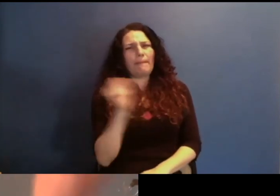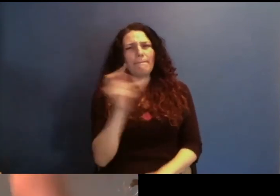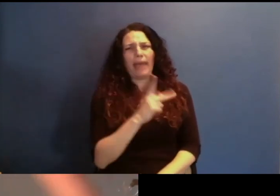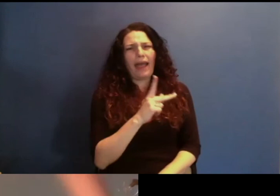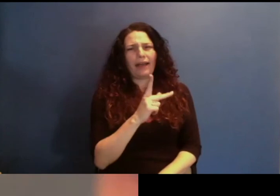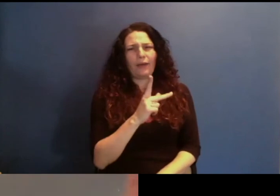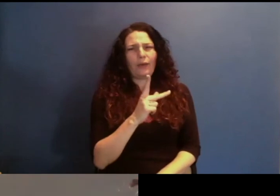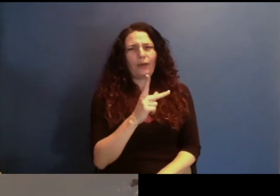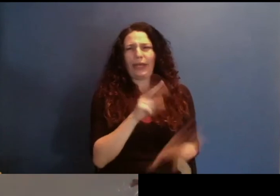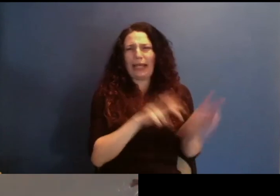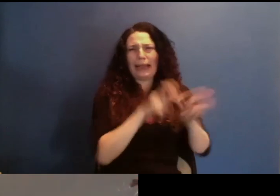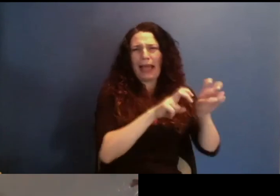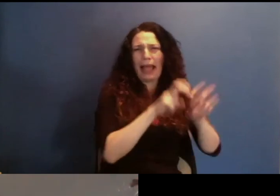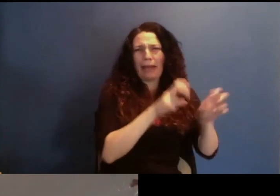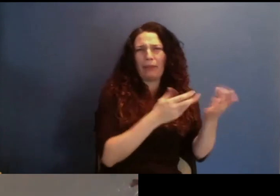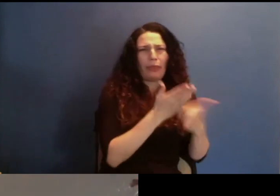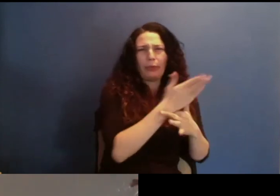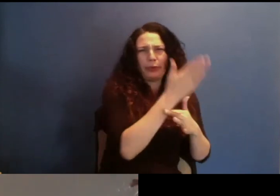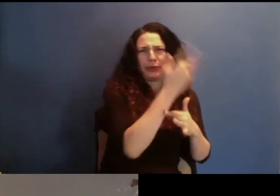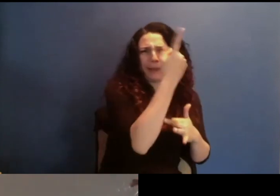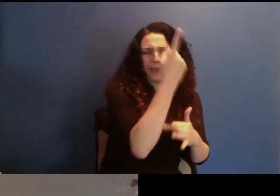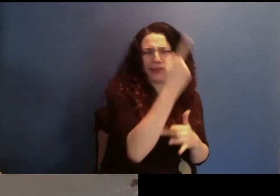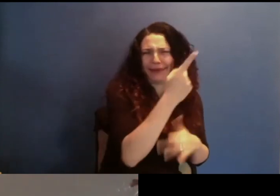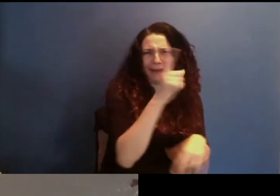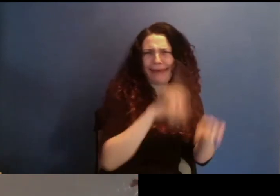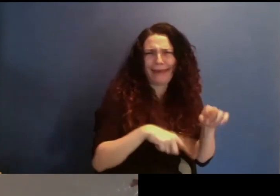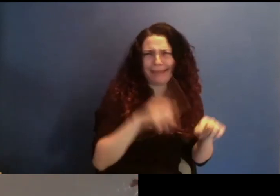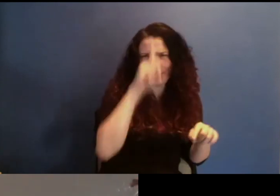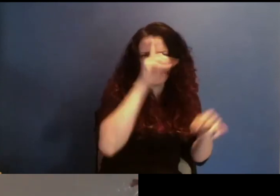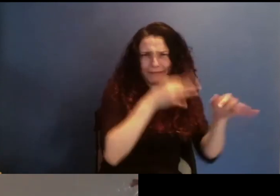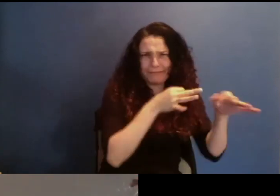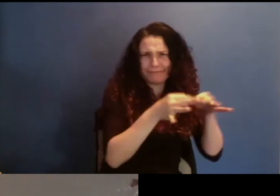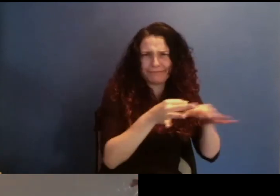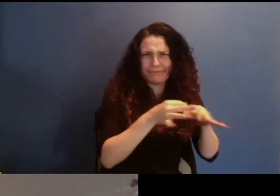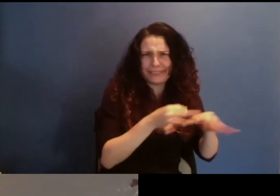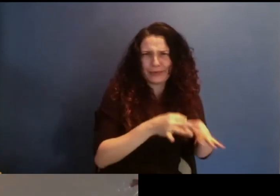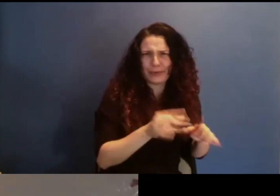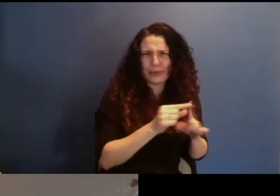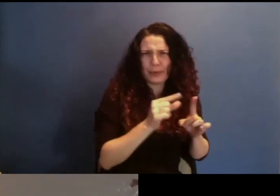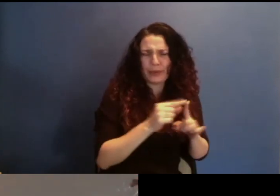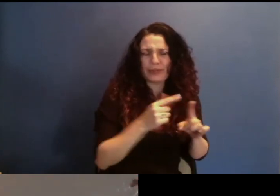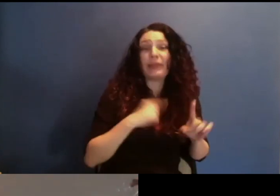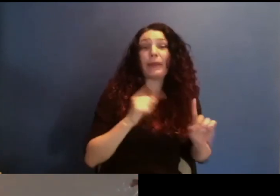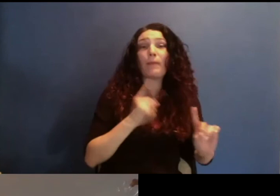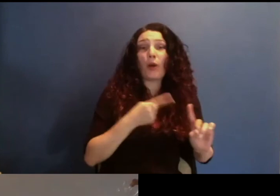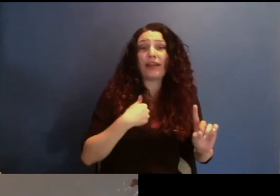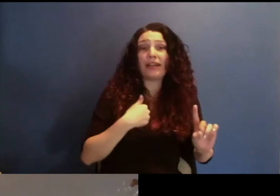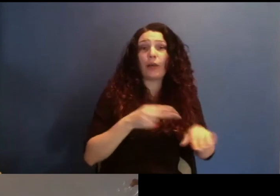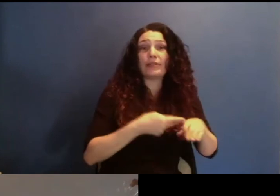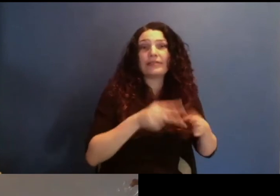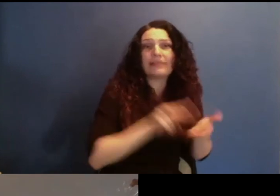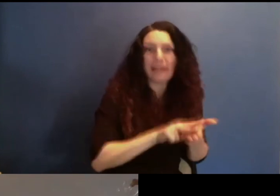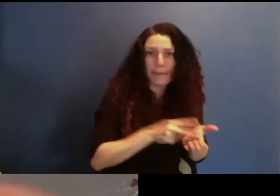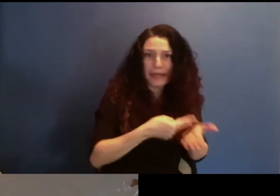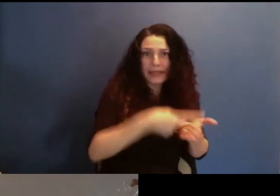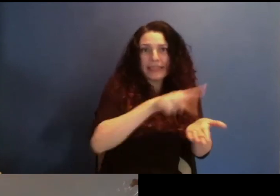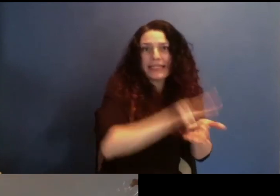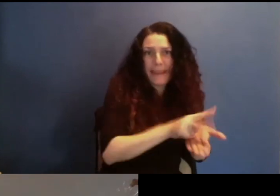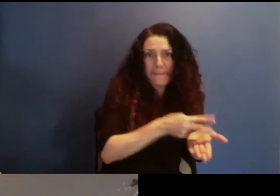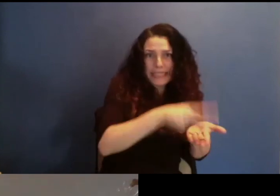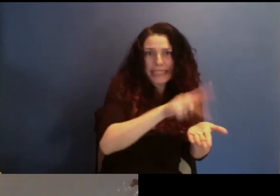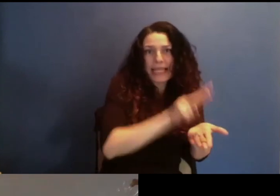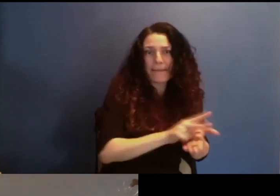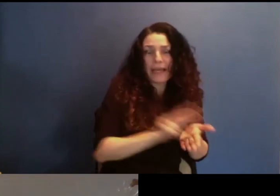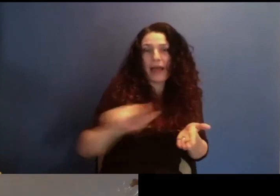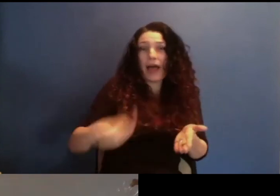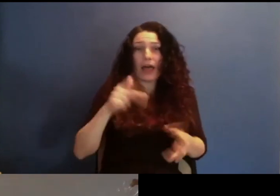it involved some baseline climbing, and I kept slipping. And people, like other people from the beach would pass me, and they'd see me struggling, and